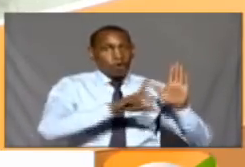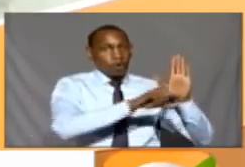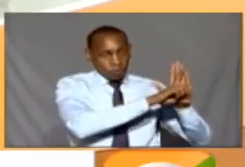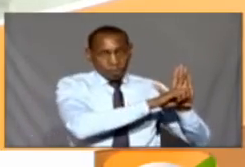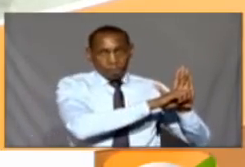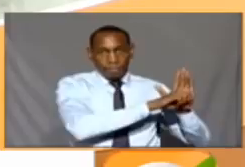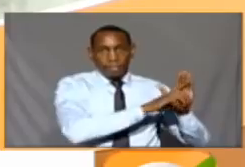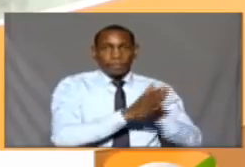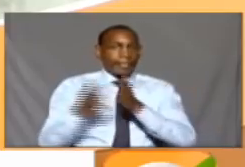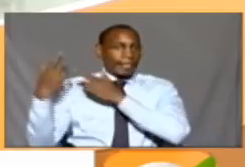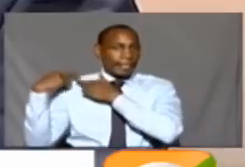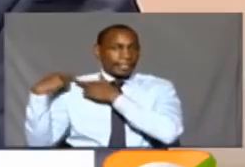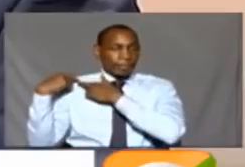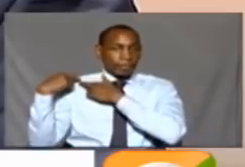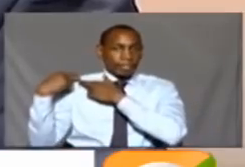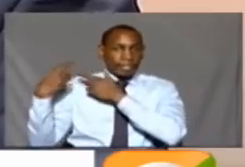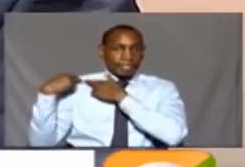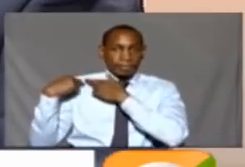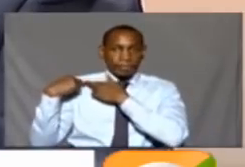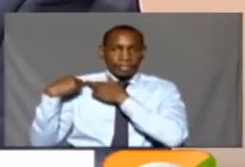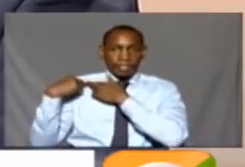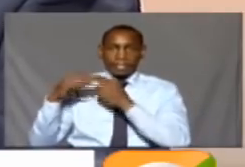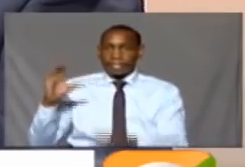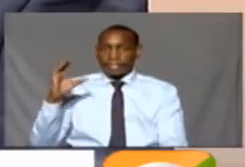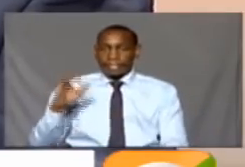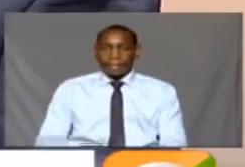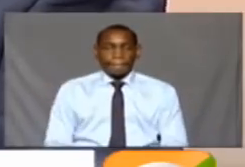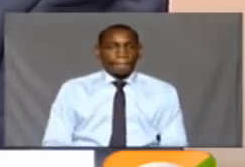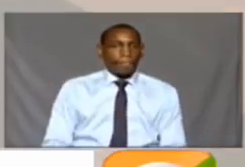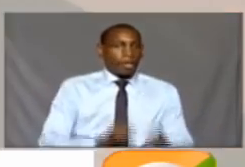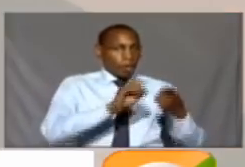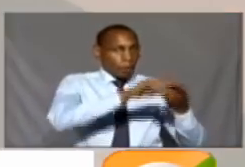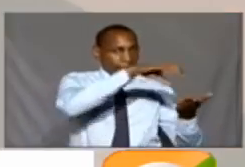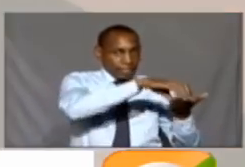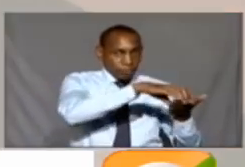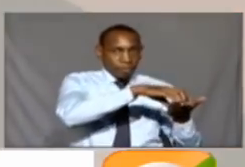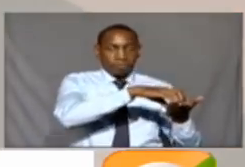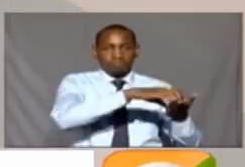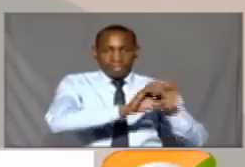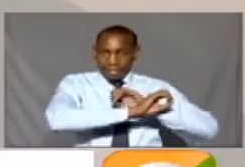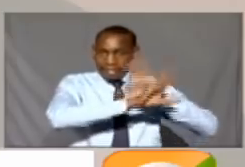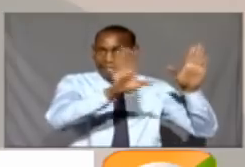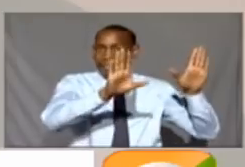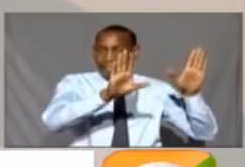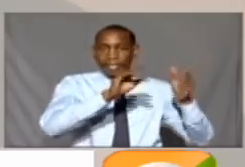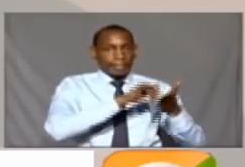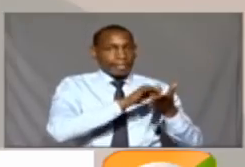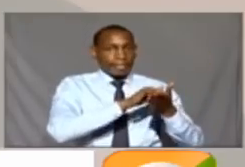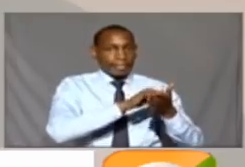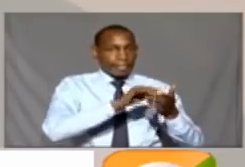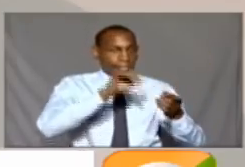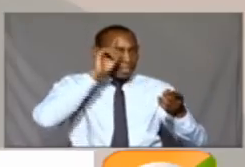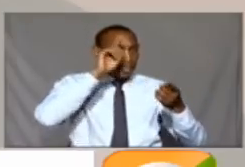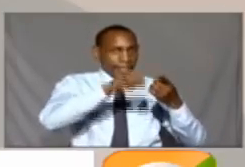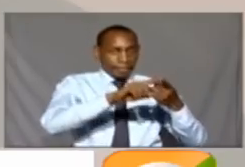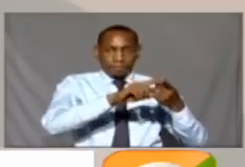the responsibility of a responsible citizen is. Because on one hand, Senator, you have made it clear that your ambitions are to